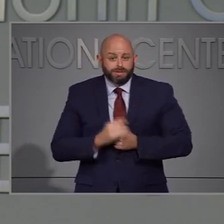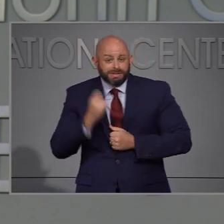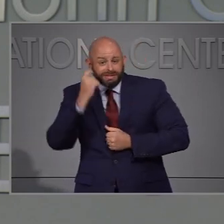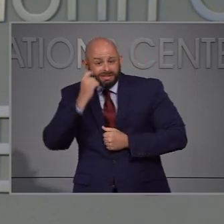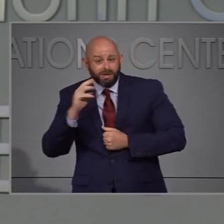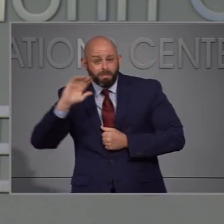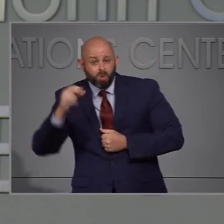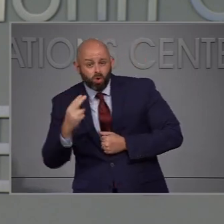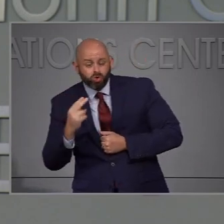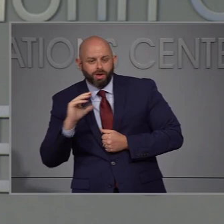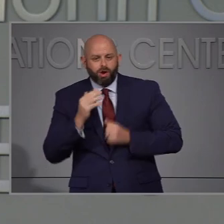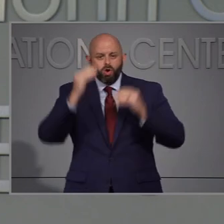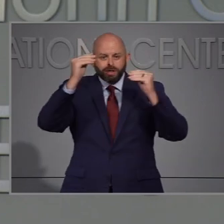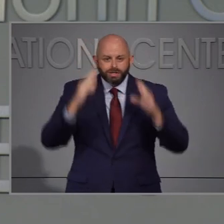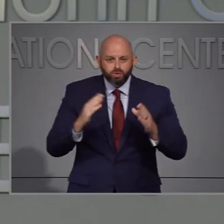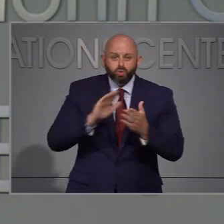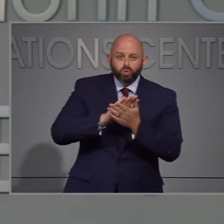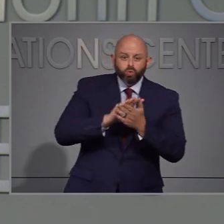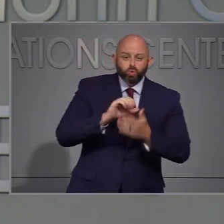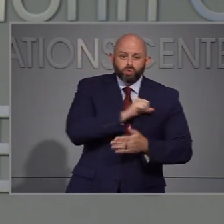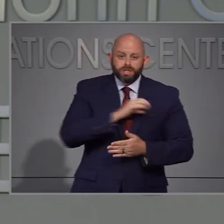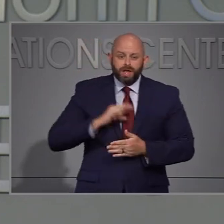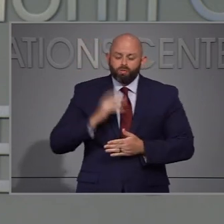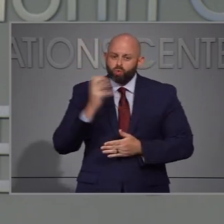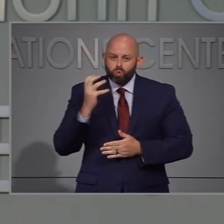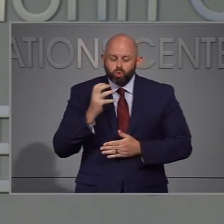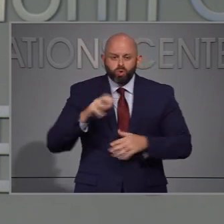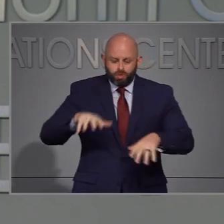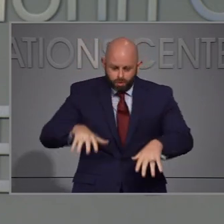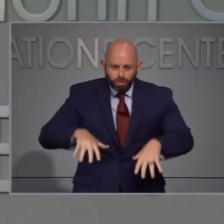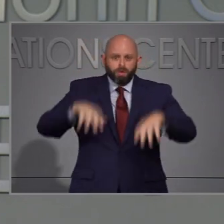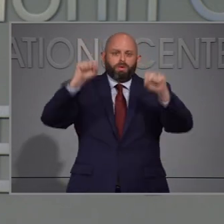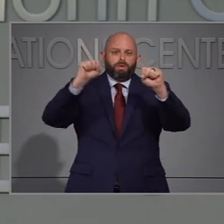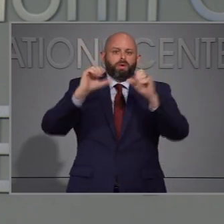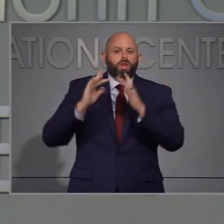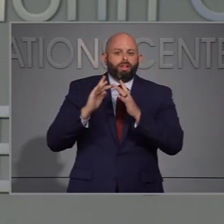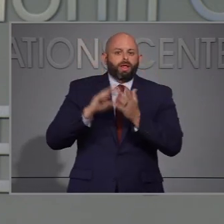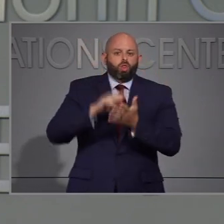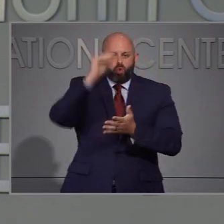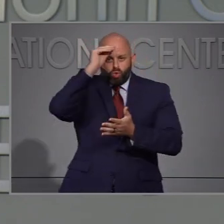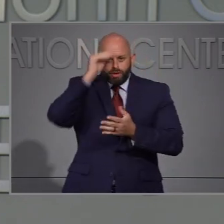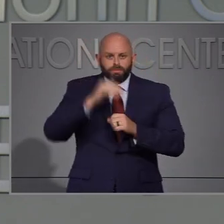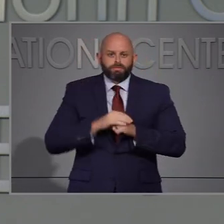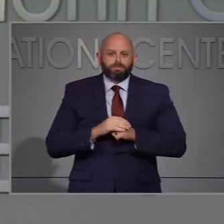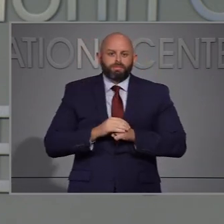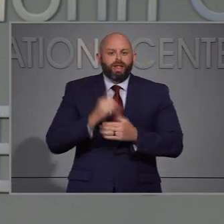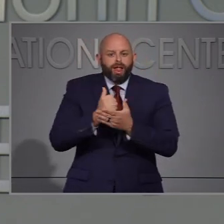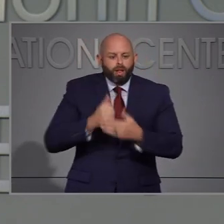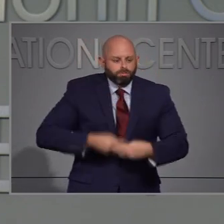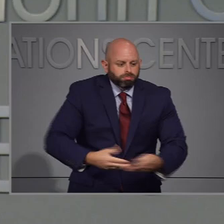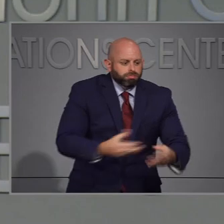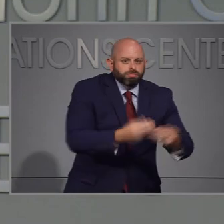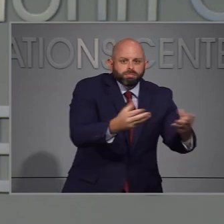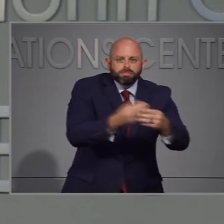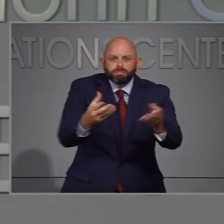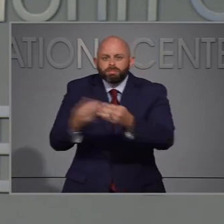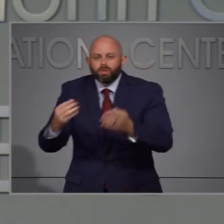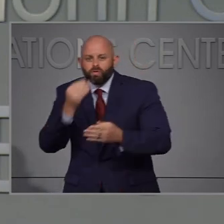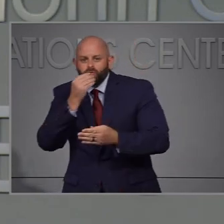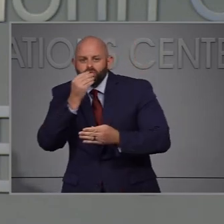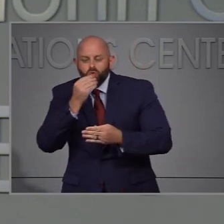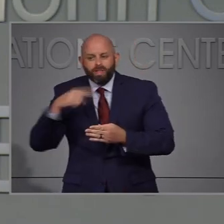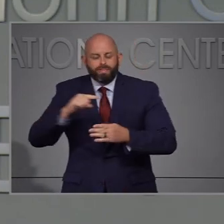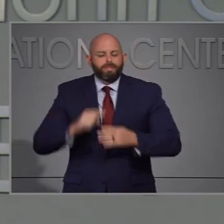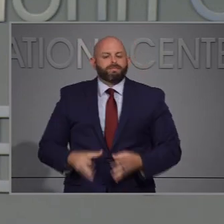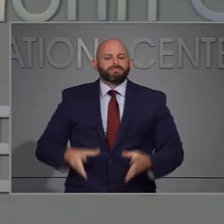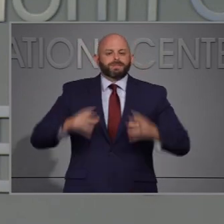dove headfirst into the challenge of remote learning and meal distribution. They rose to the occasion. And now we're asking them